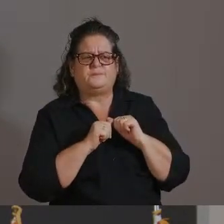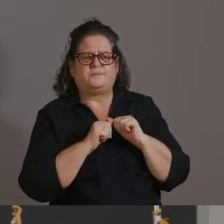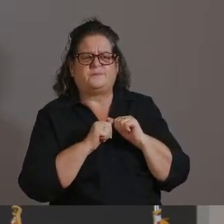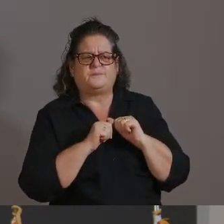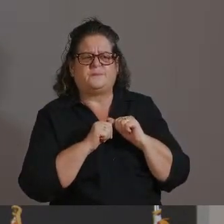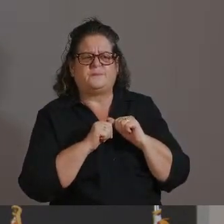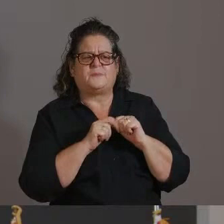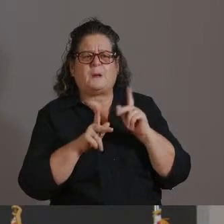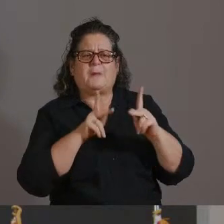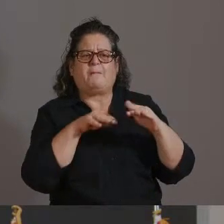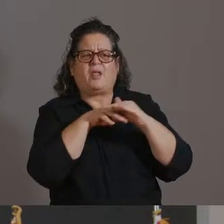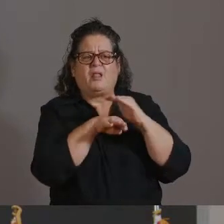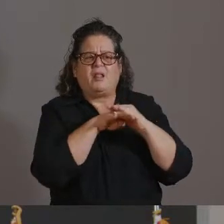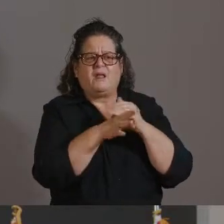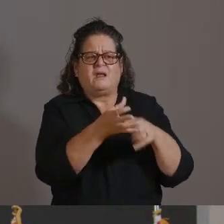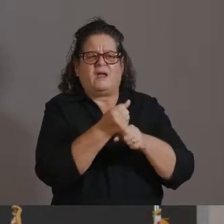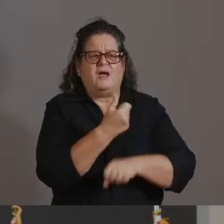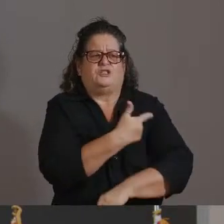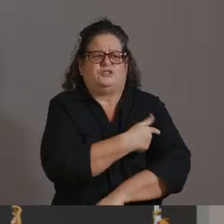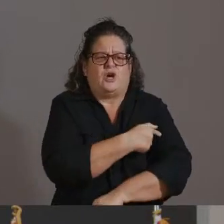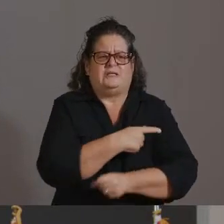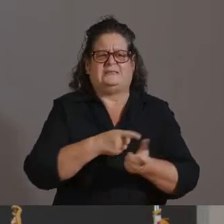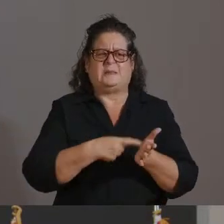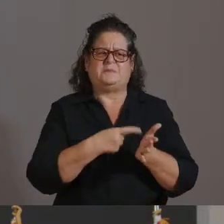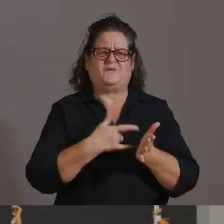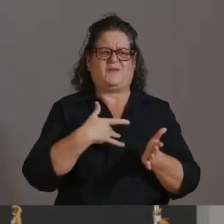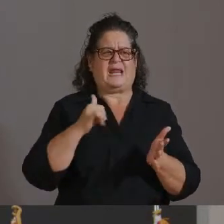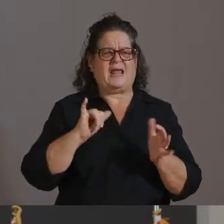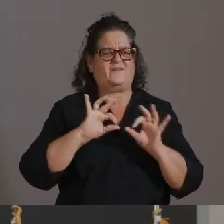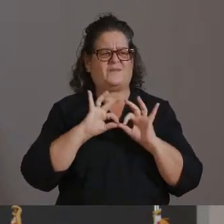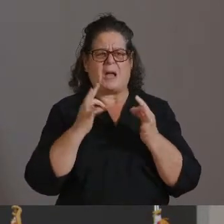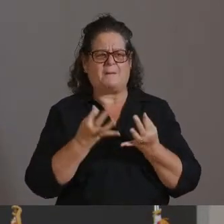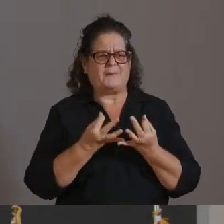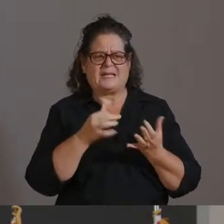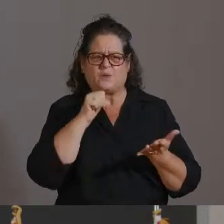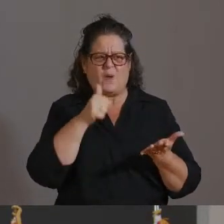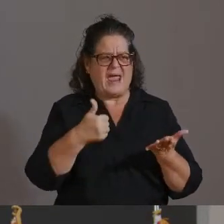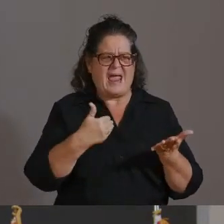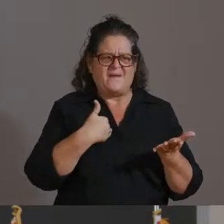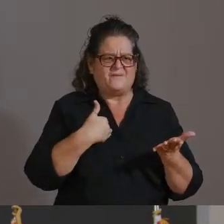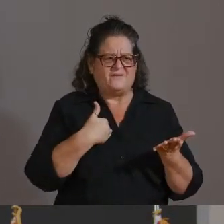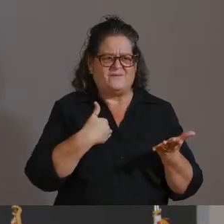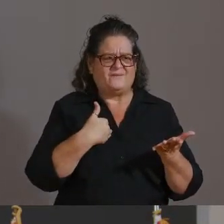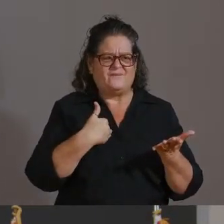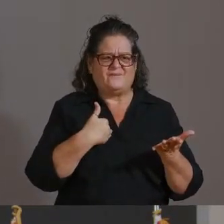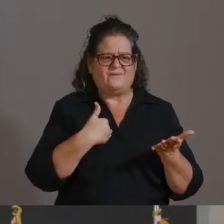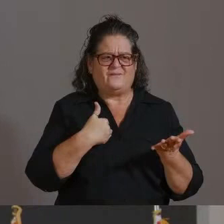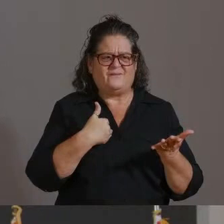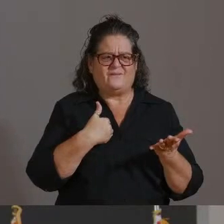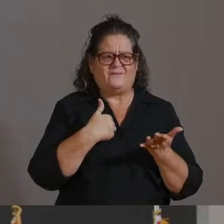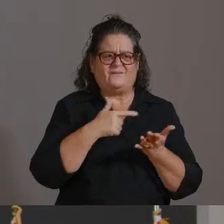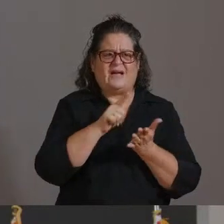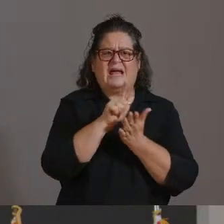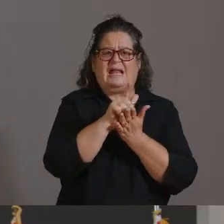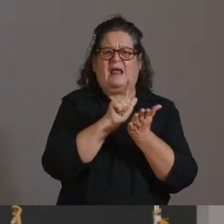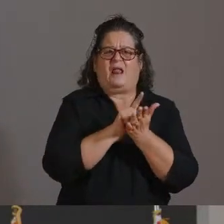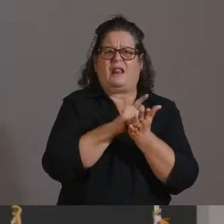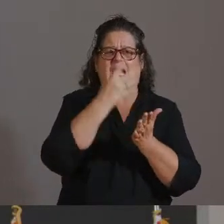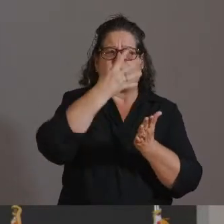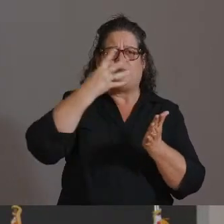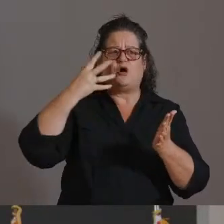sometimes families that don't have a legal status, it makes it a bit more challenging, a lot more money out of their